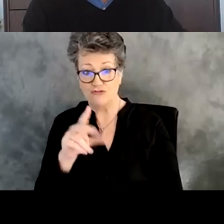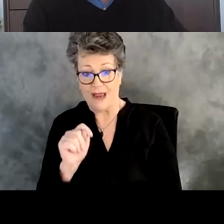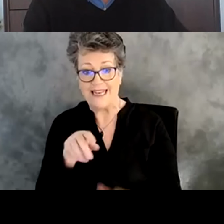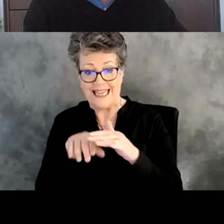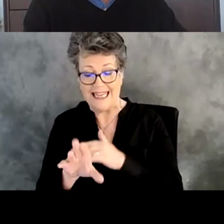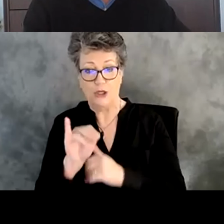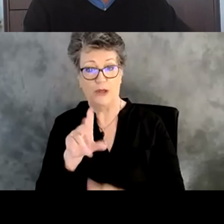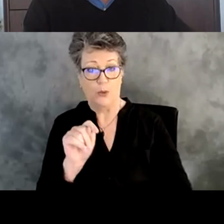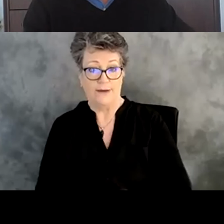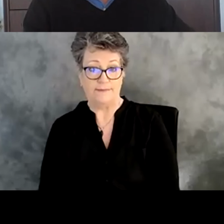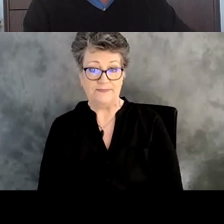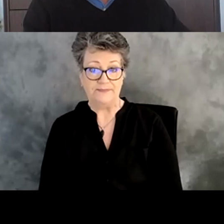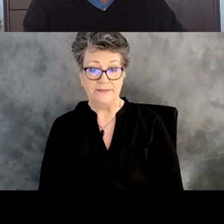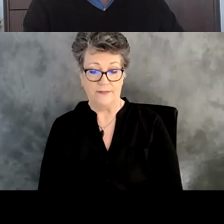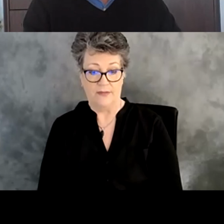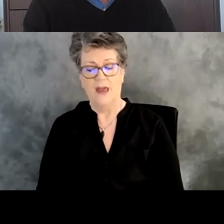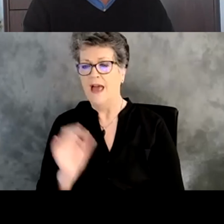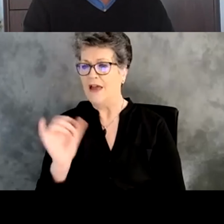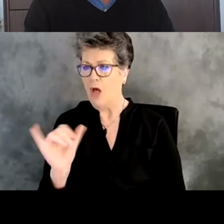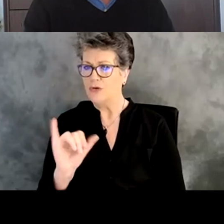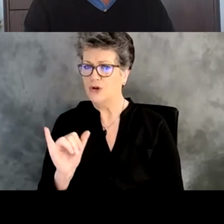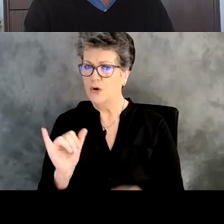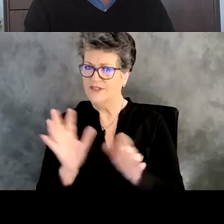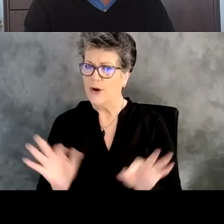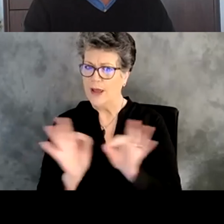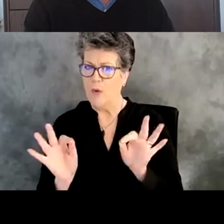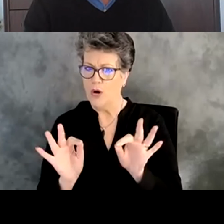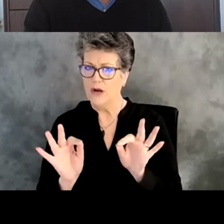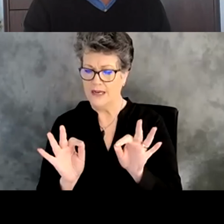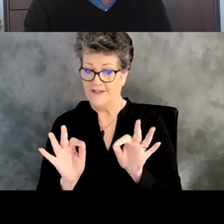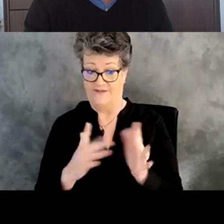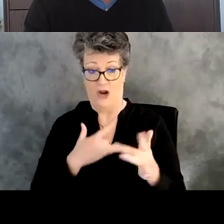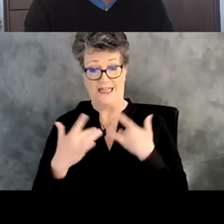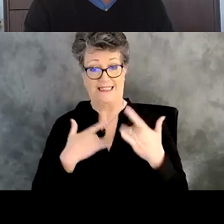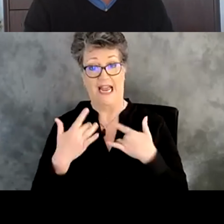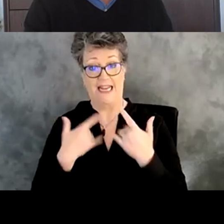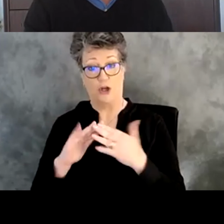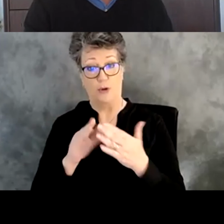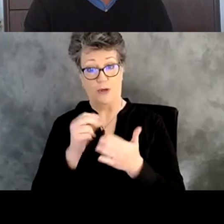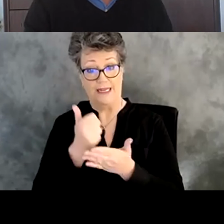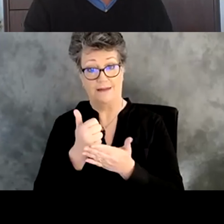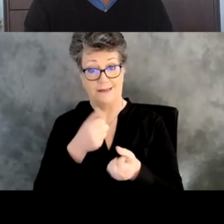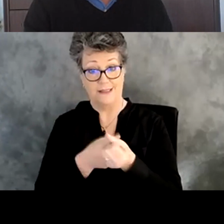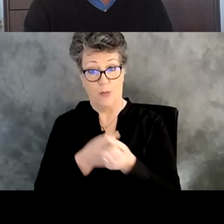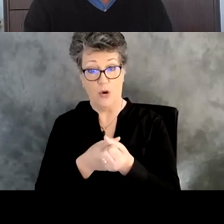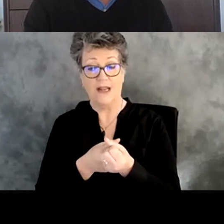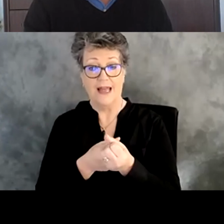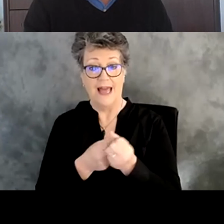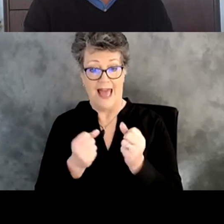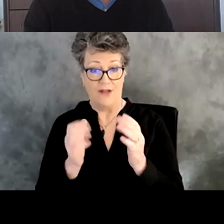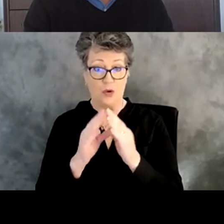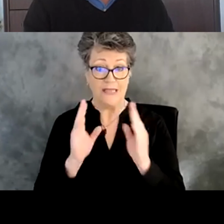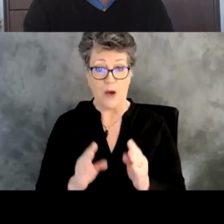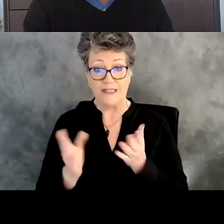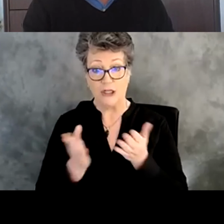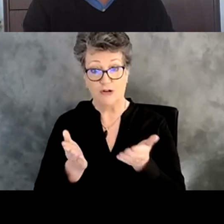unit. And also, very importantly, I think what's really exciting under community supports are the housing tenancy and sustaining services.